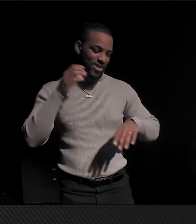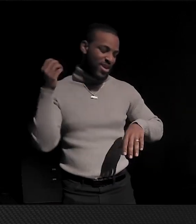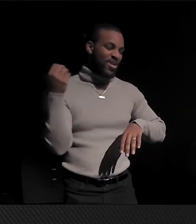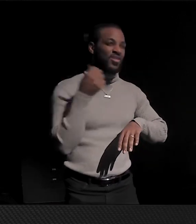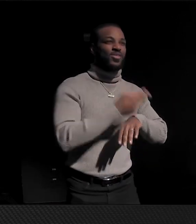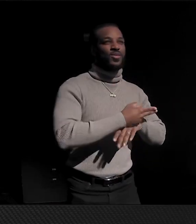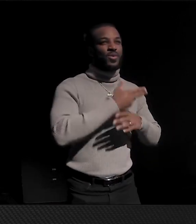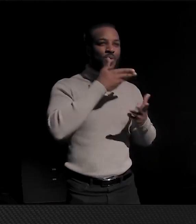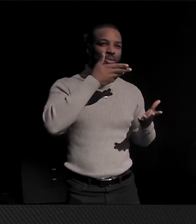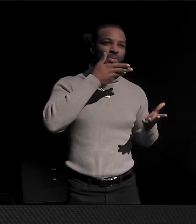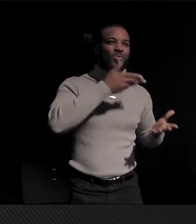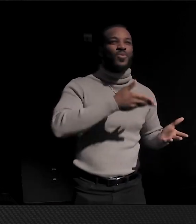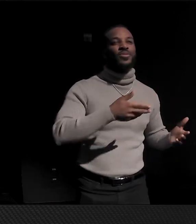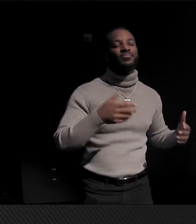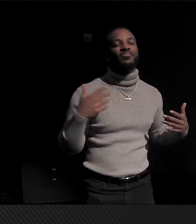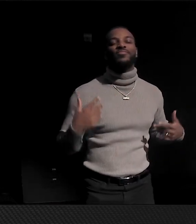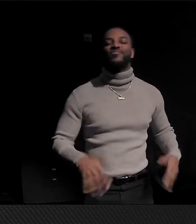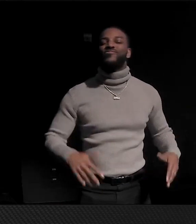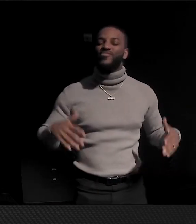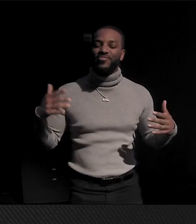the dead again.